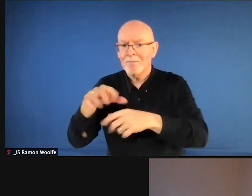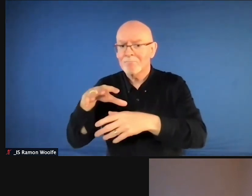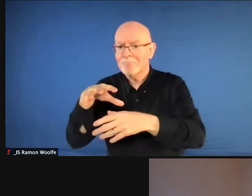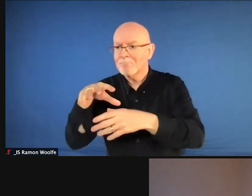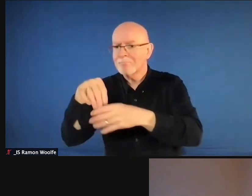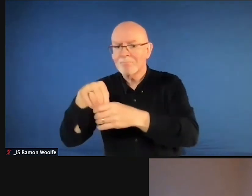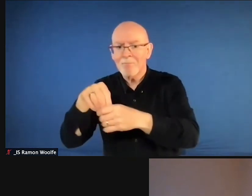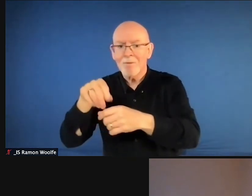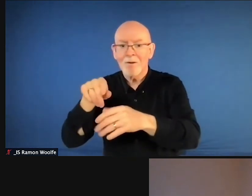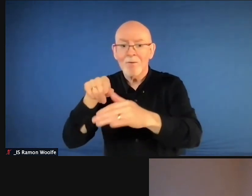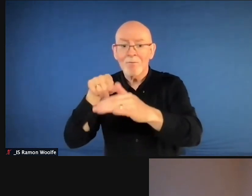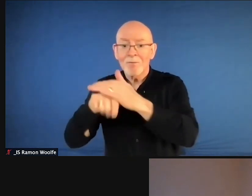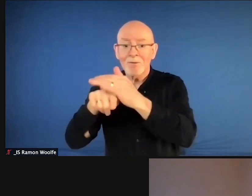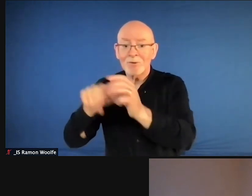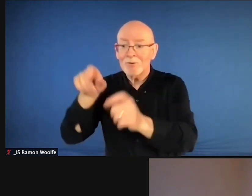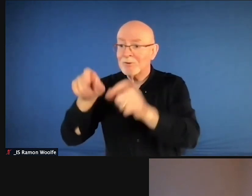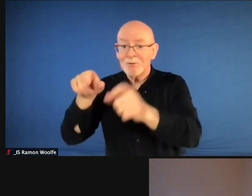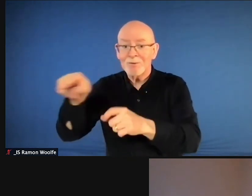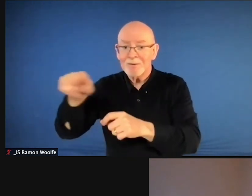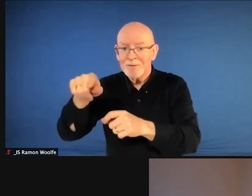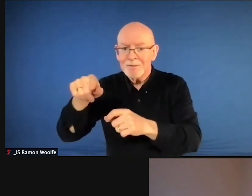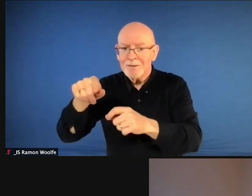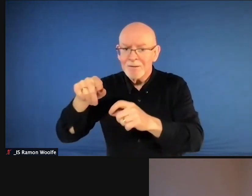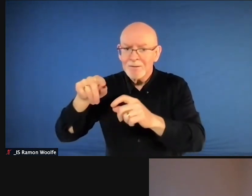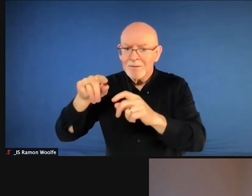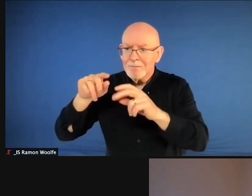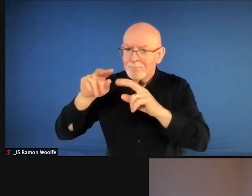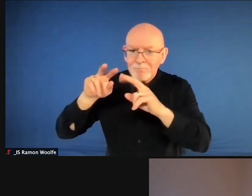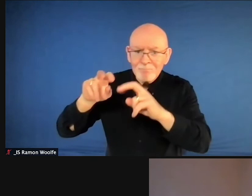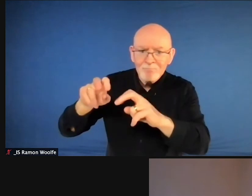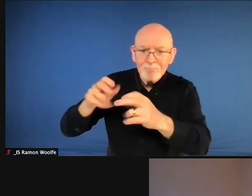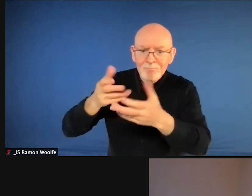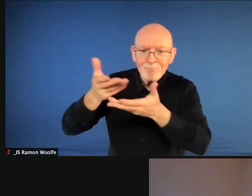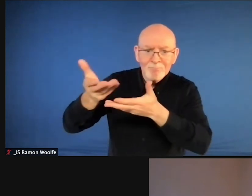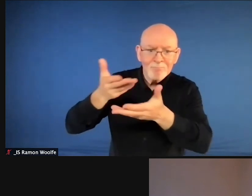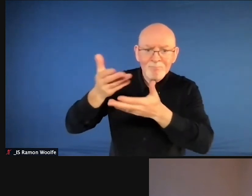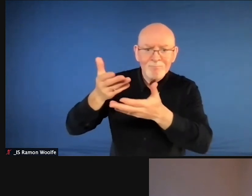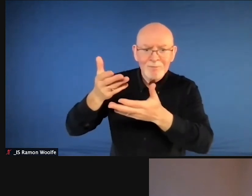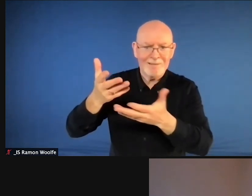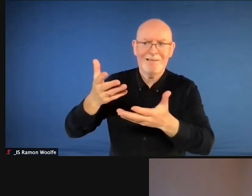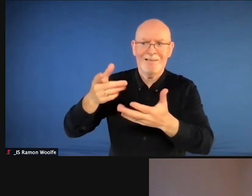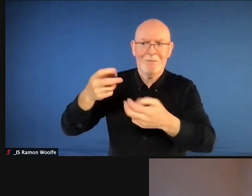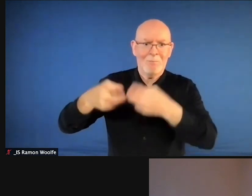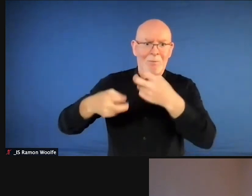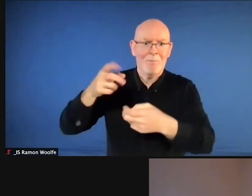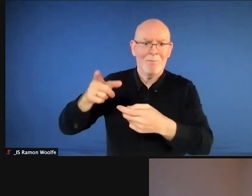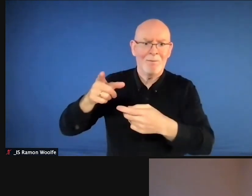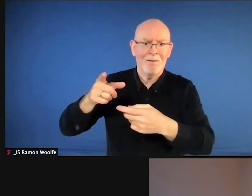have, and I think you're probably the best place to answer. Over to you, Ruxandra.